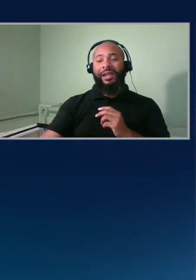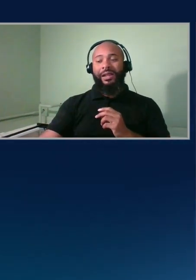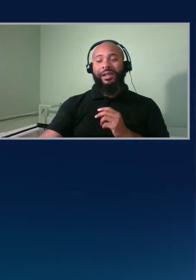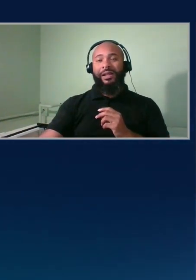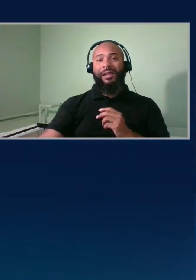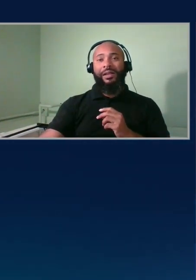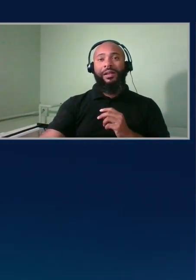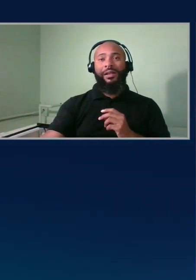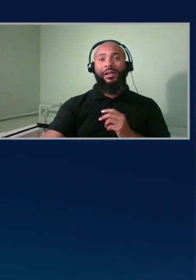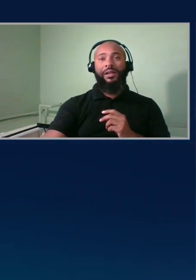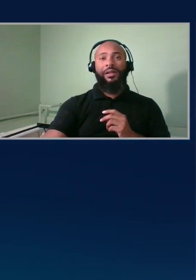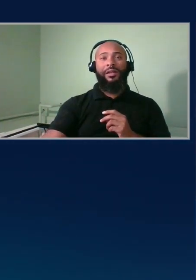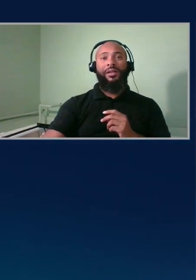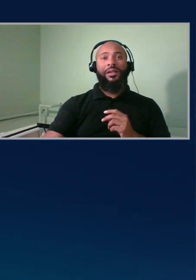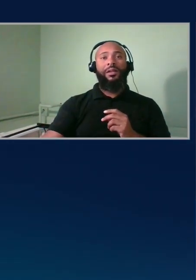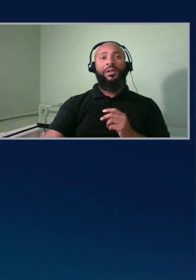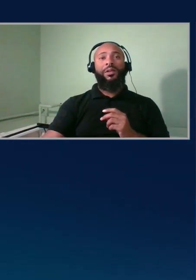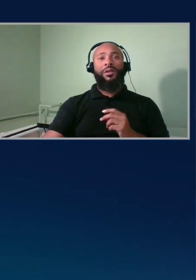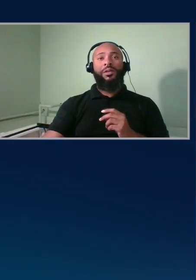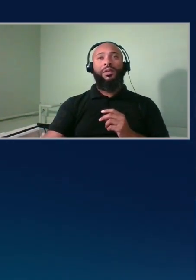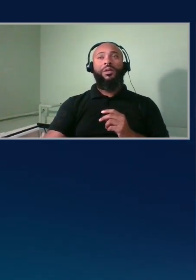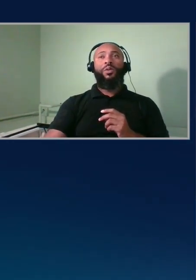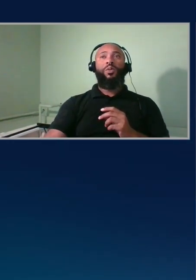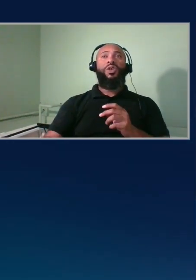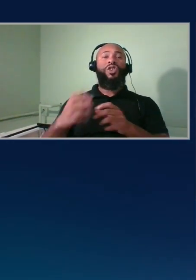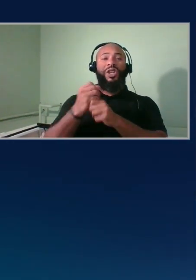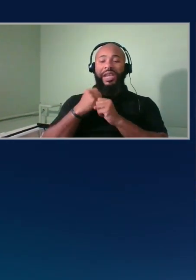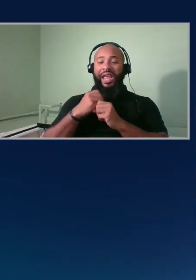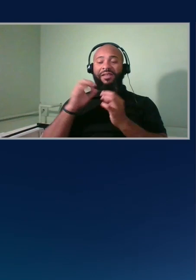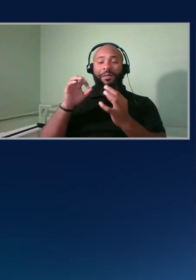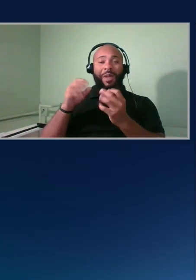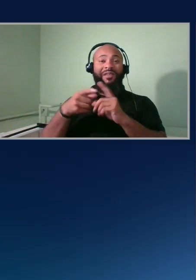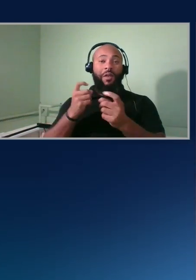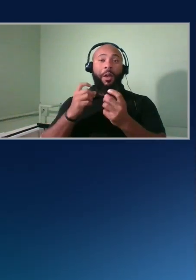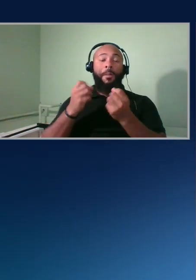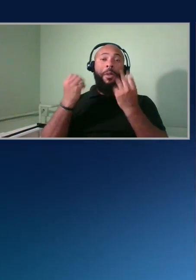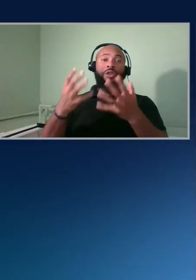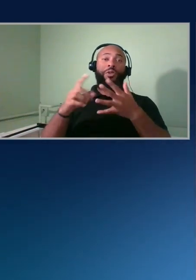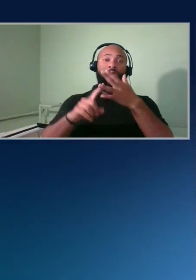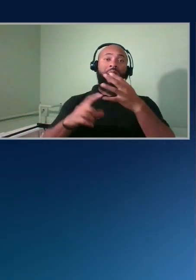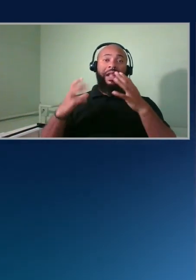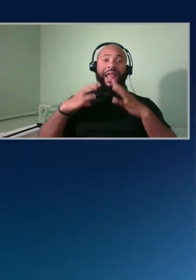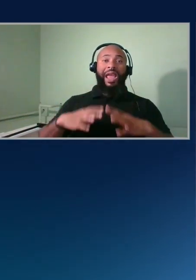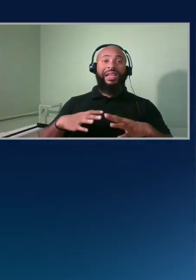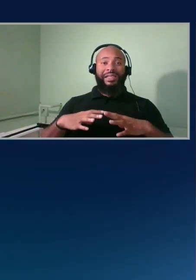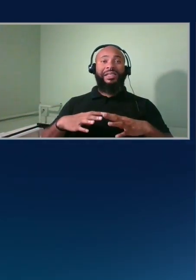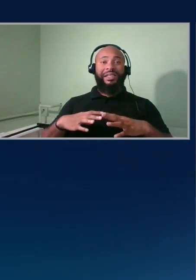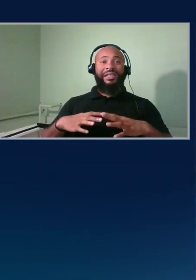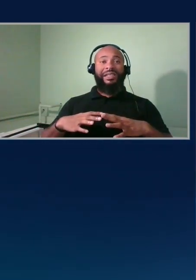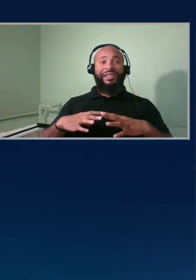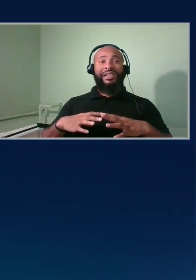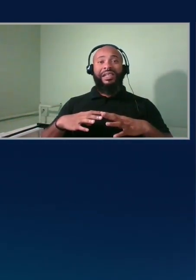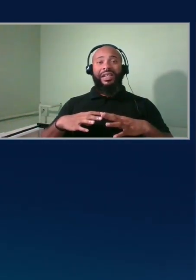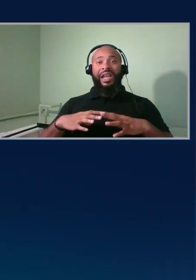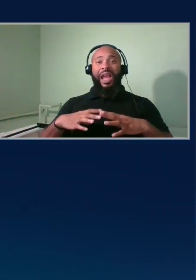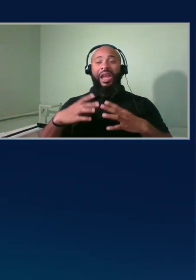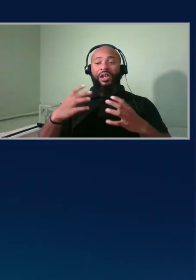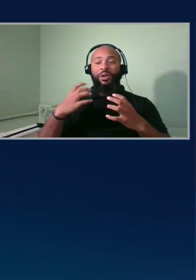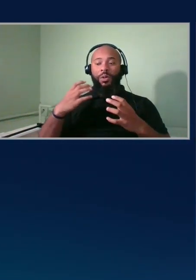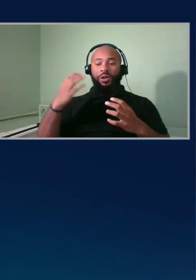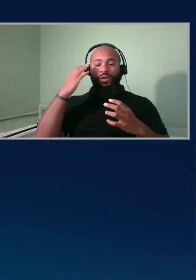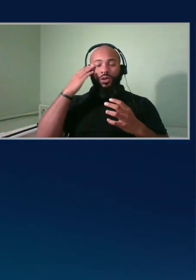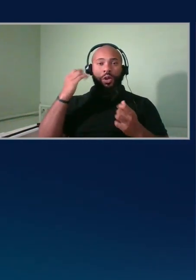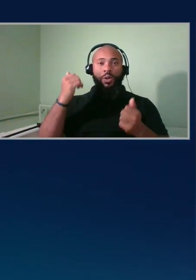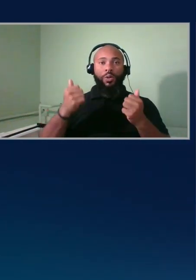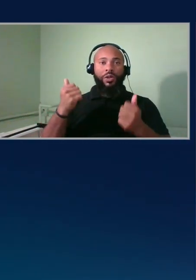from multiple clients, and you want to figure out, which client or which customer of yours is essentially giving you the most